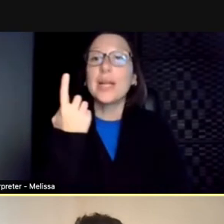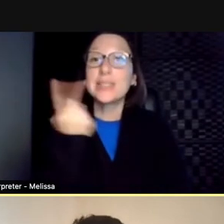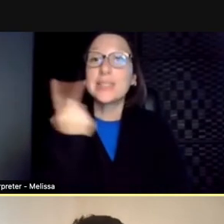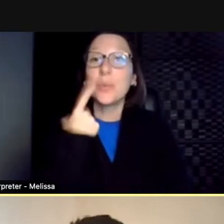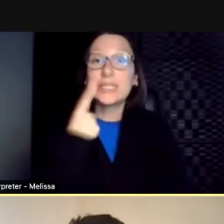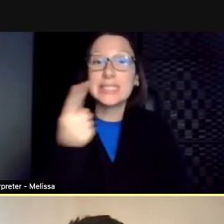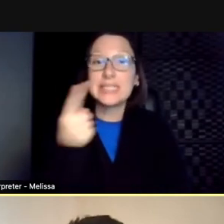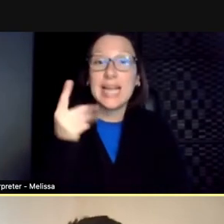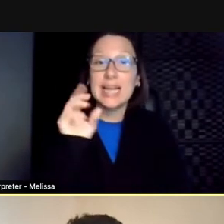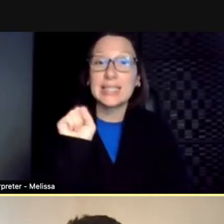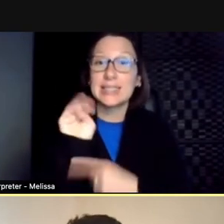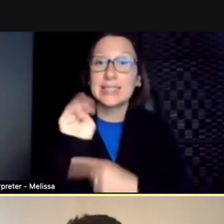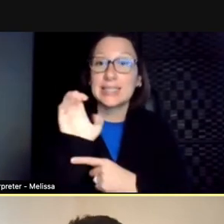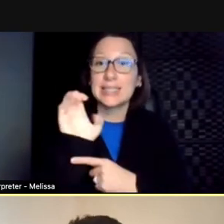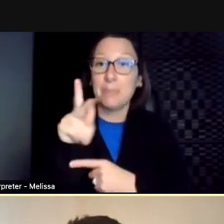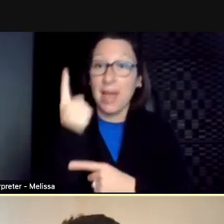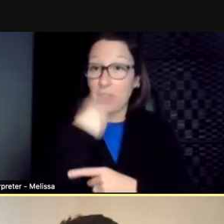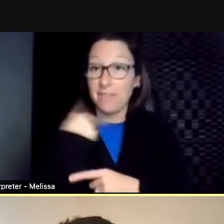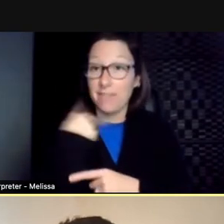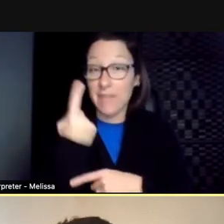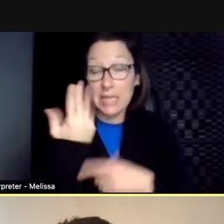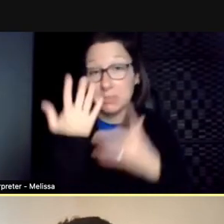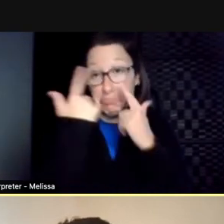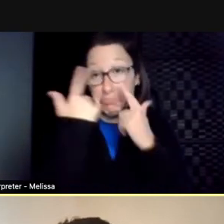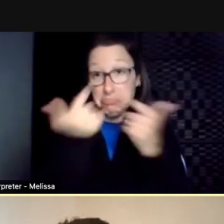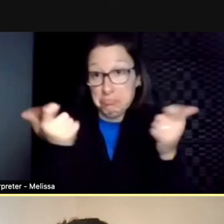face. Hey, whatever works for you.